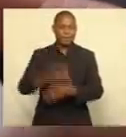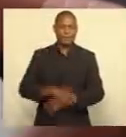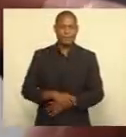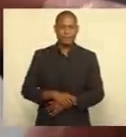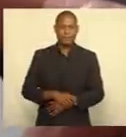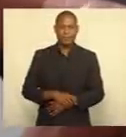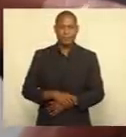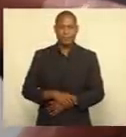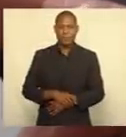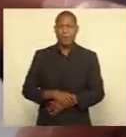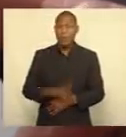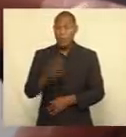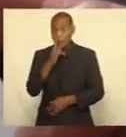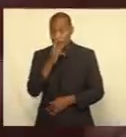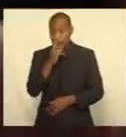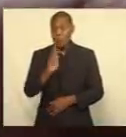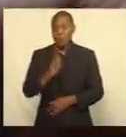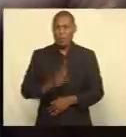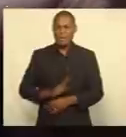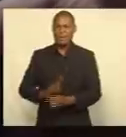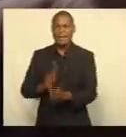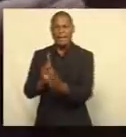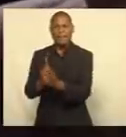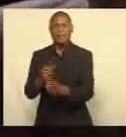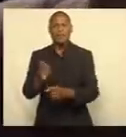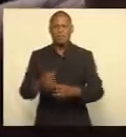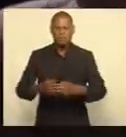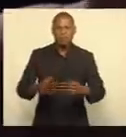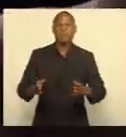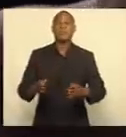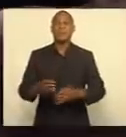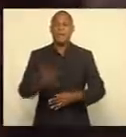Customer-facing businesses should limit customer capacity to 50%.